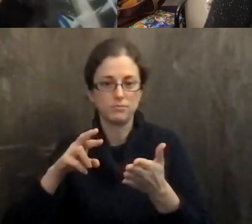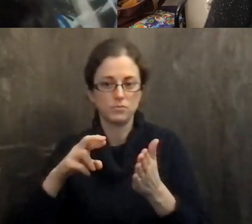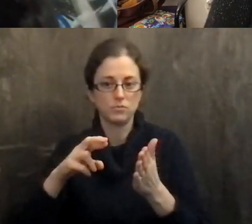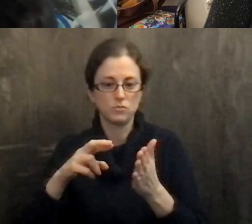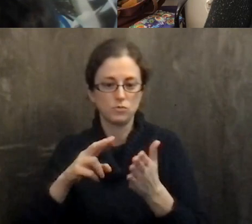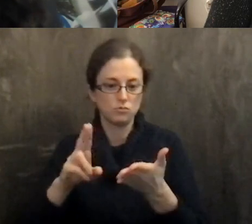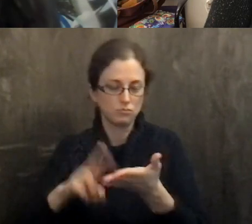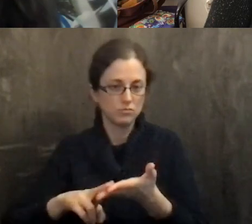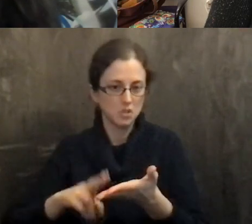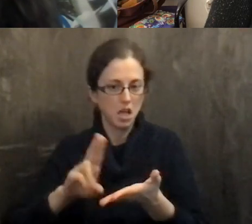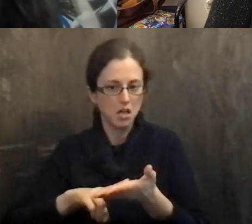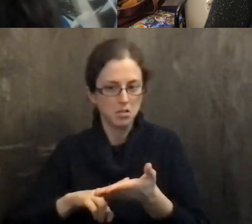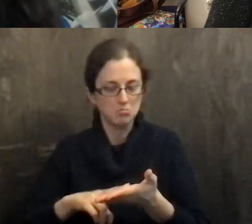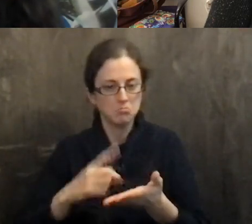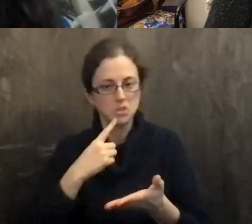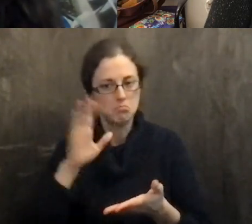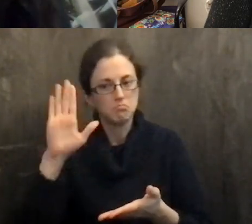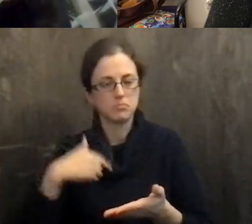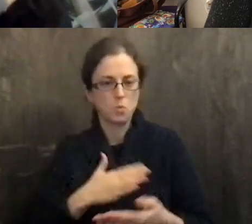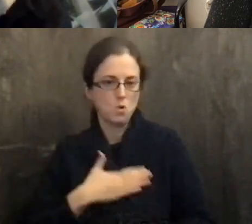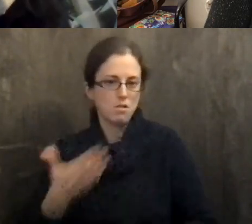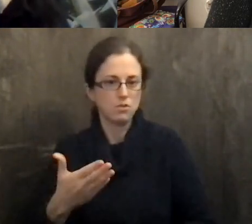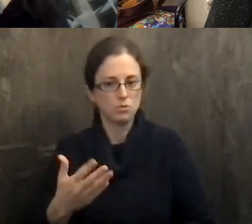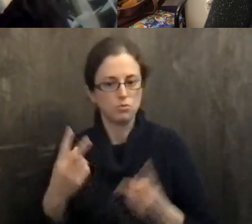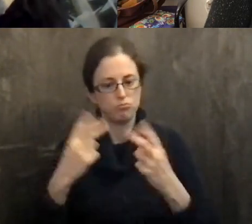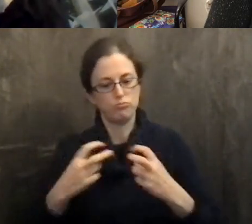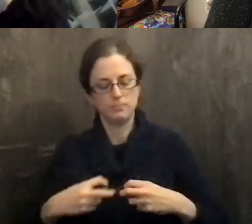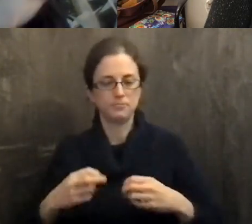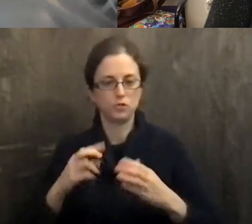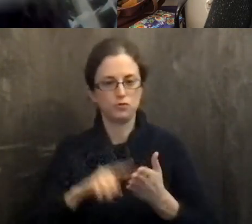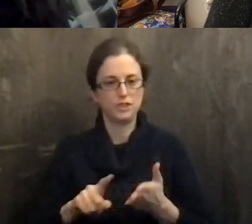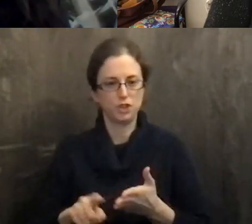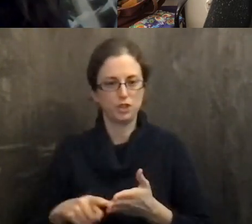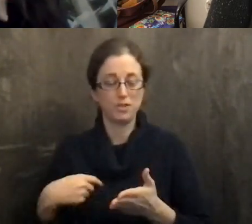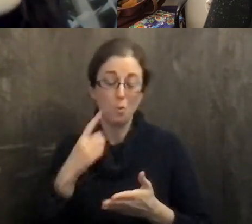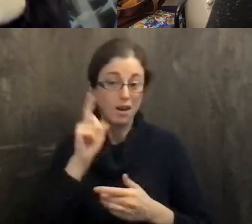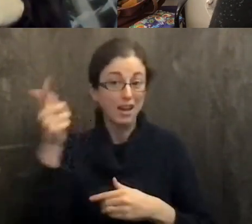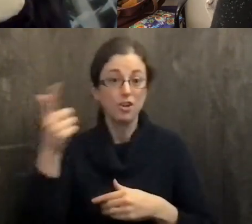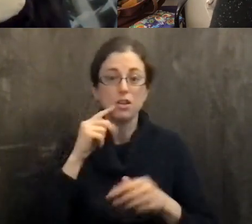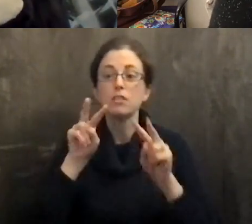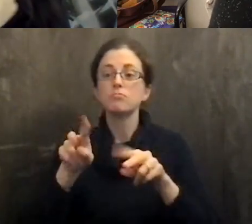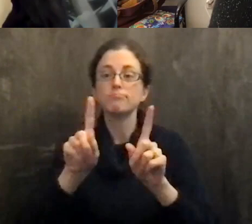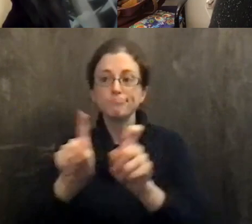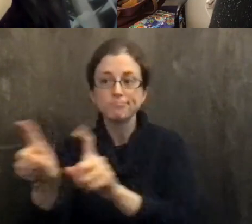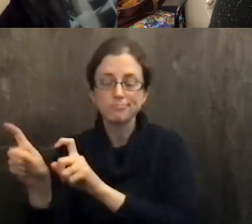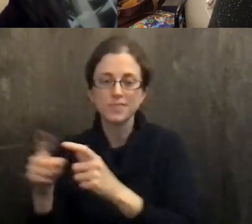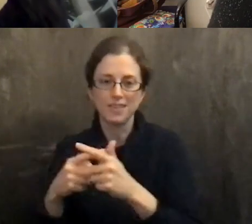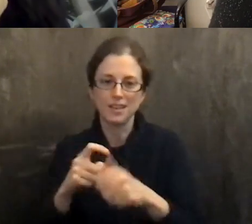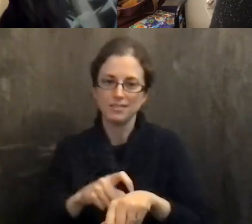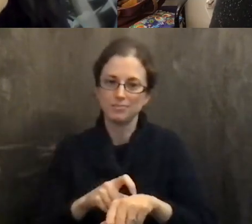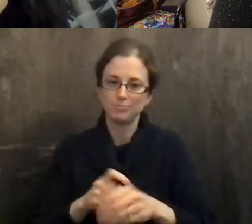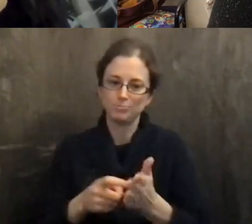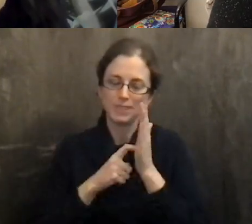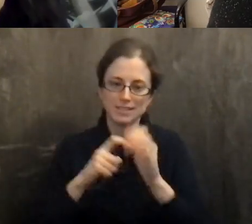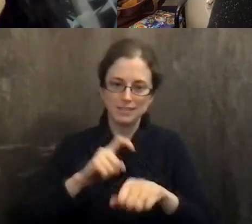retrospectively looking at what happened to people. And then it takes time to collect that data, and it takes